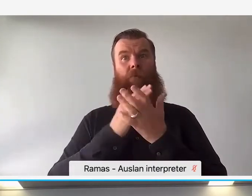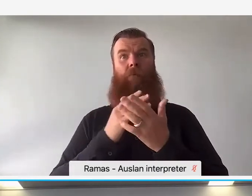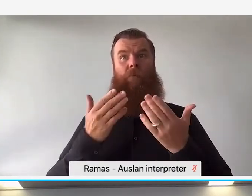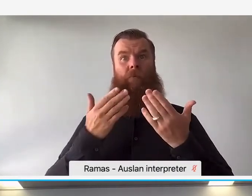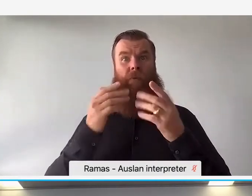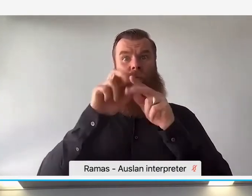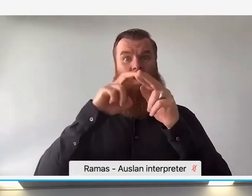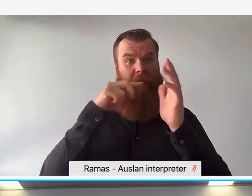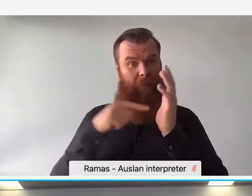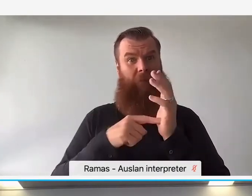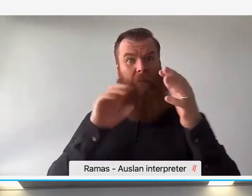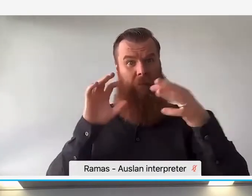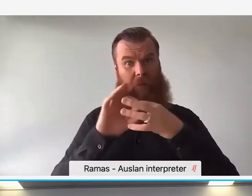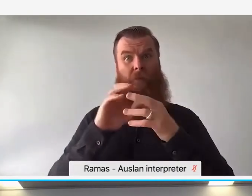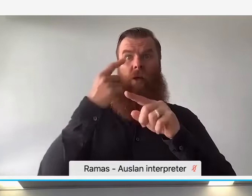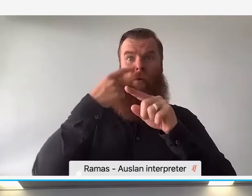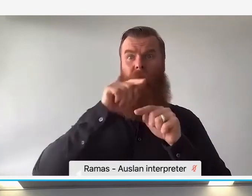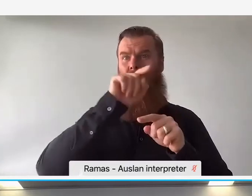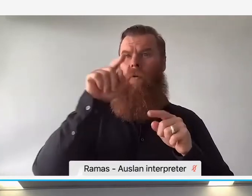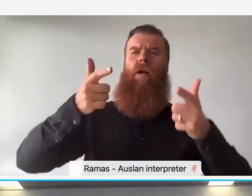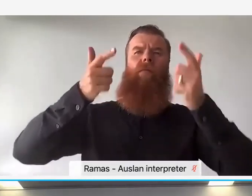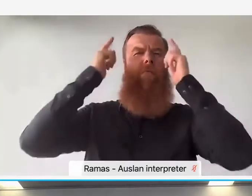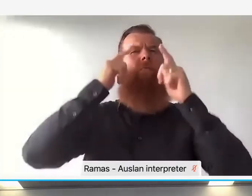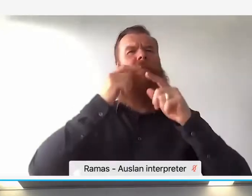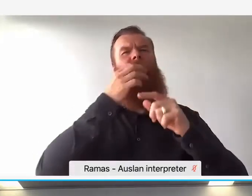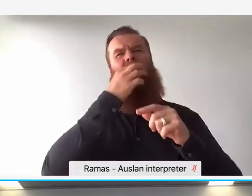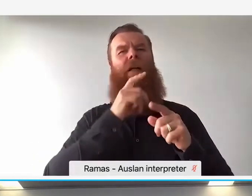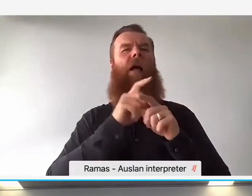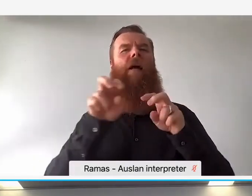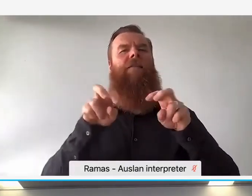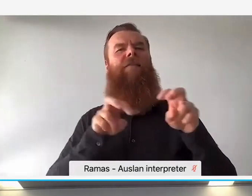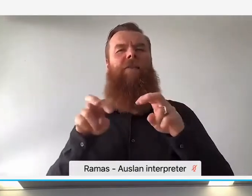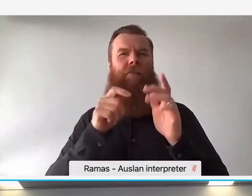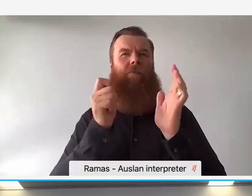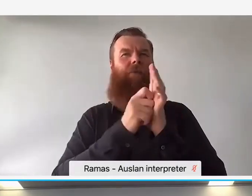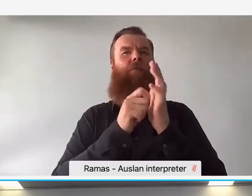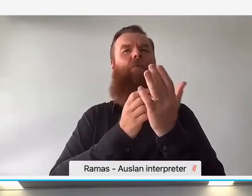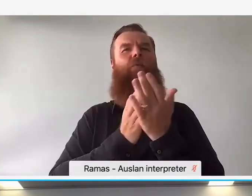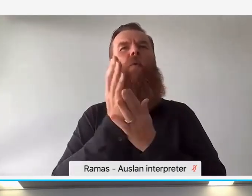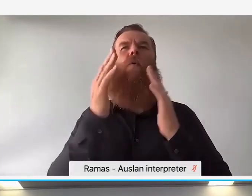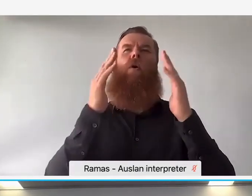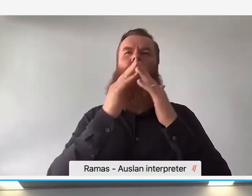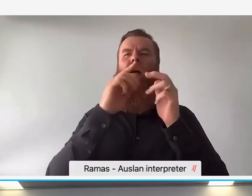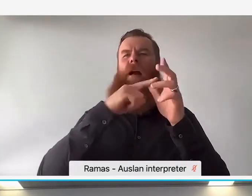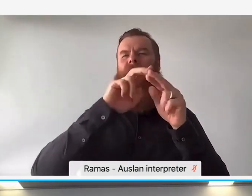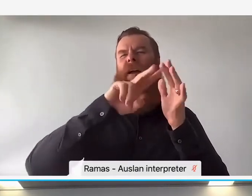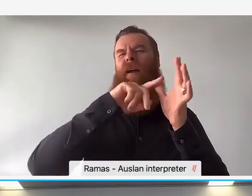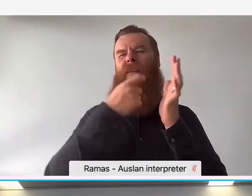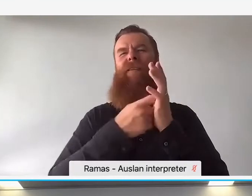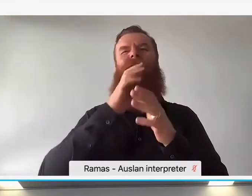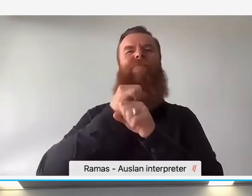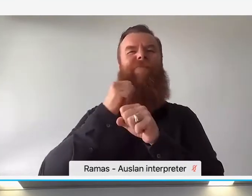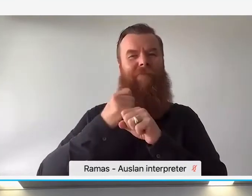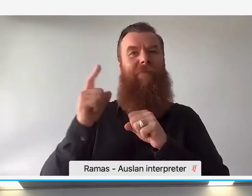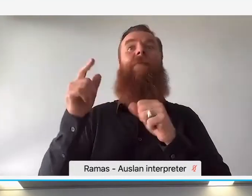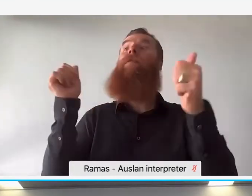employers must gain temporary activity sponsorship through Home Affairs. You're then offered a deed of agreement with the Commonwealth of Australia,